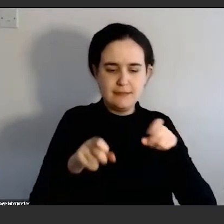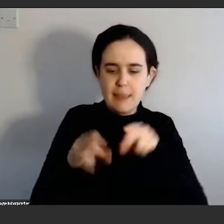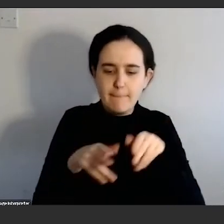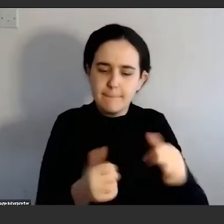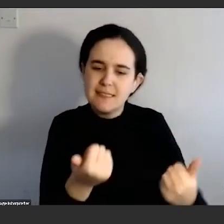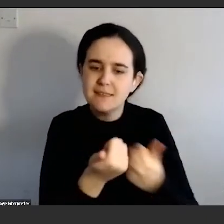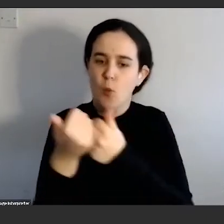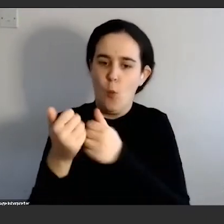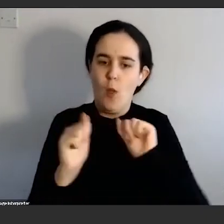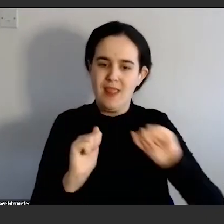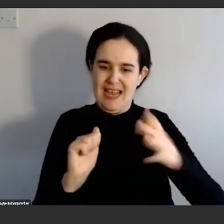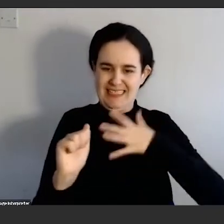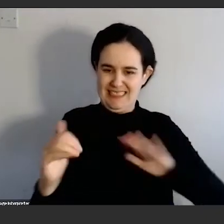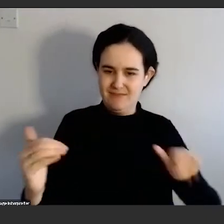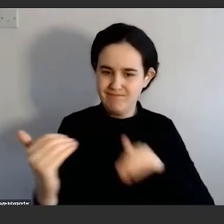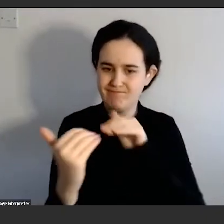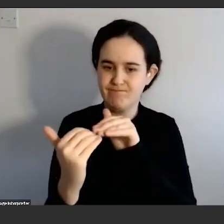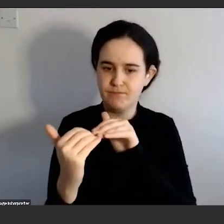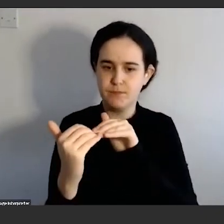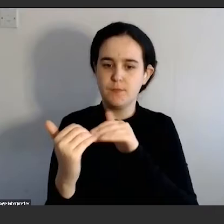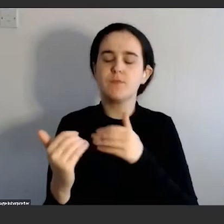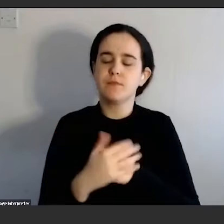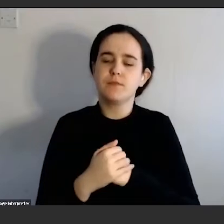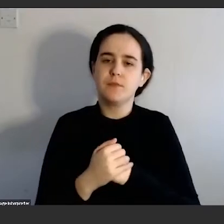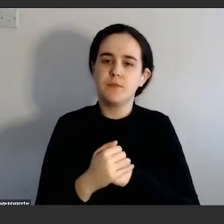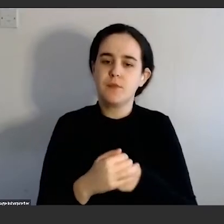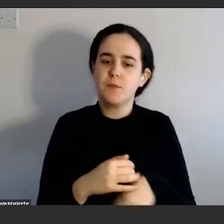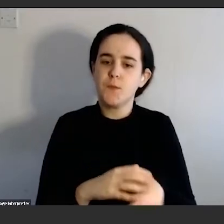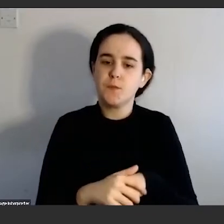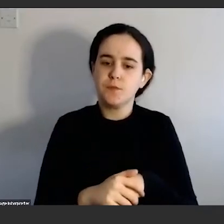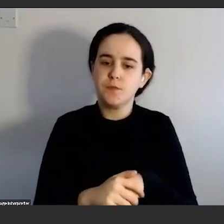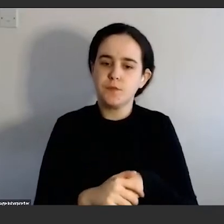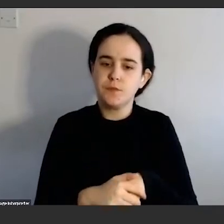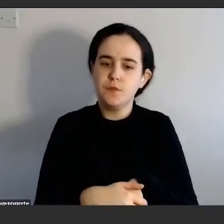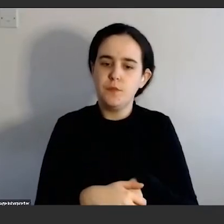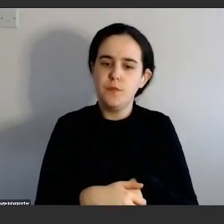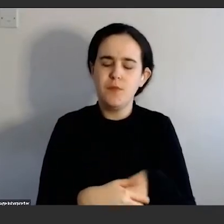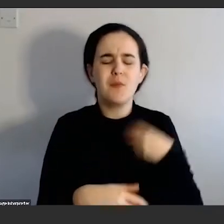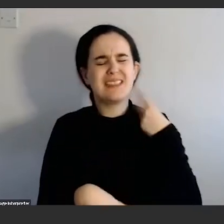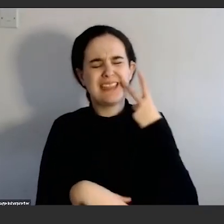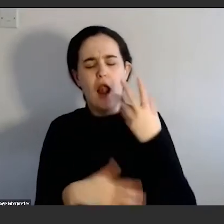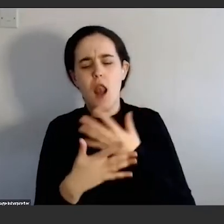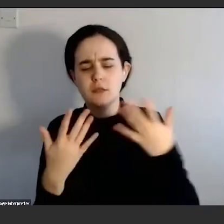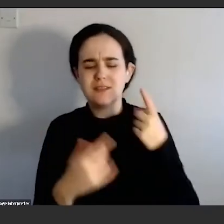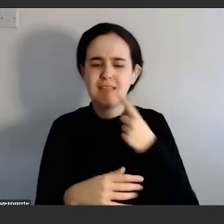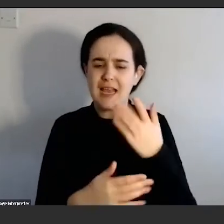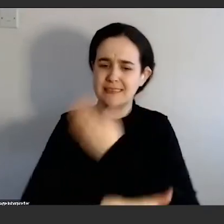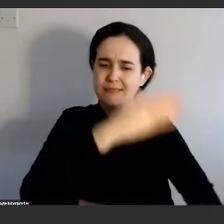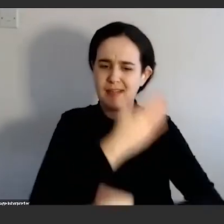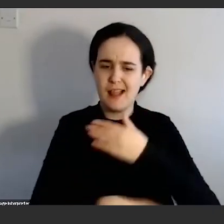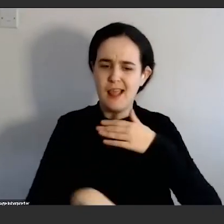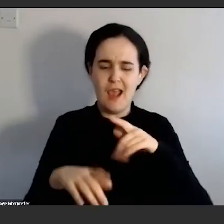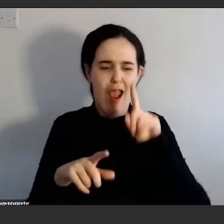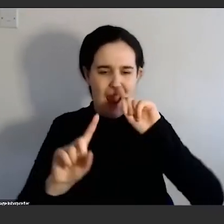Yet, when someone is differently abled, new horizons open up. There's opportunity